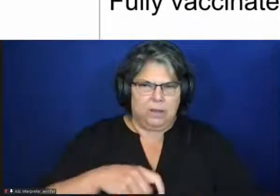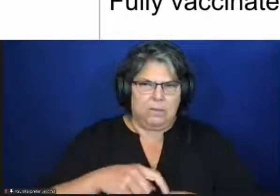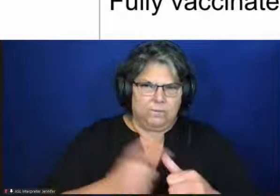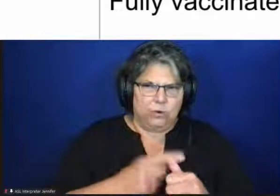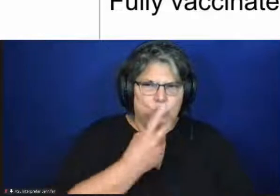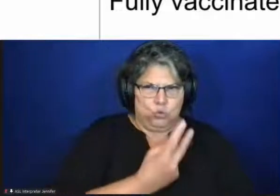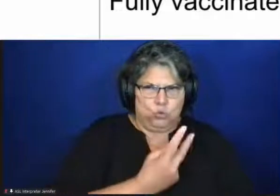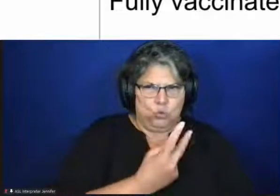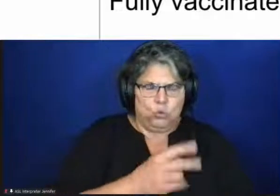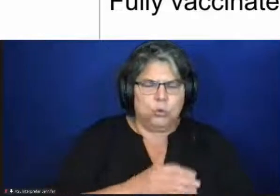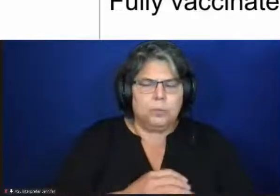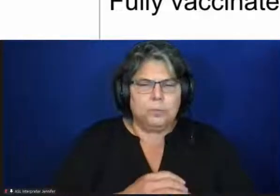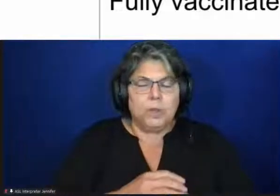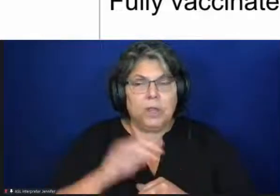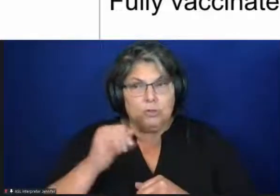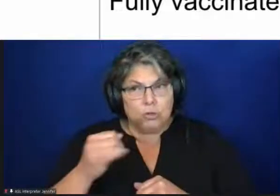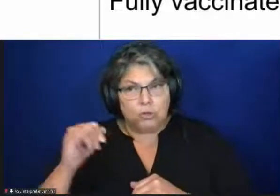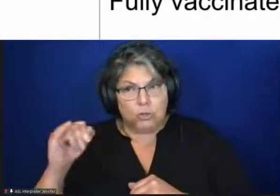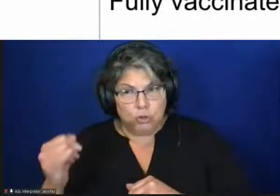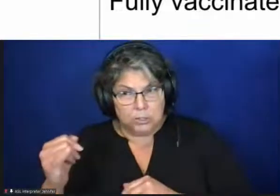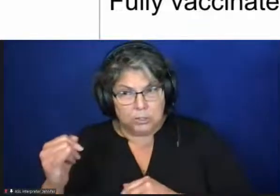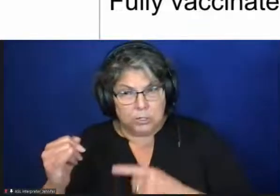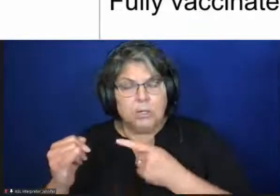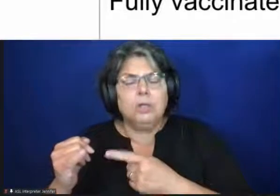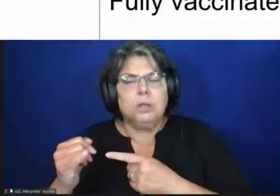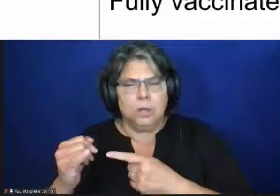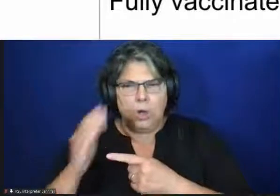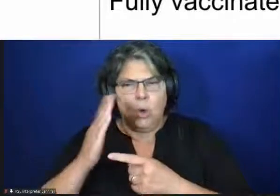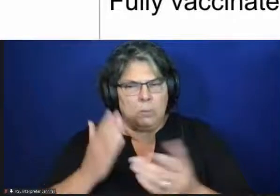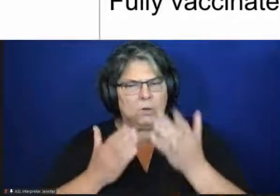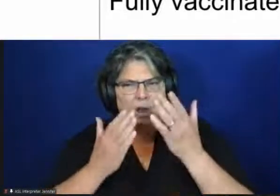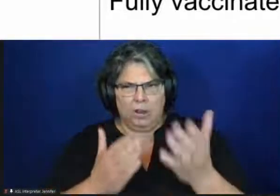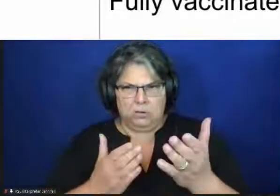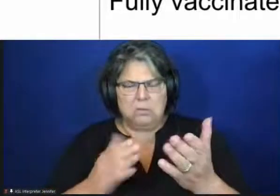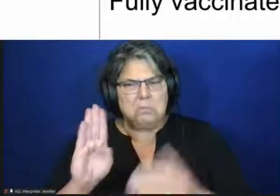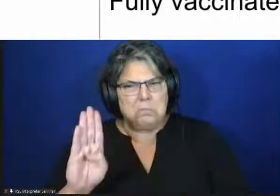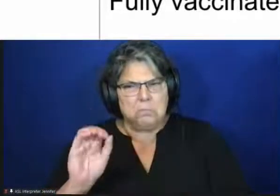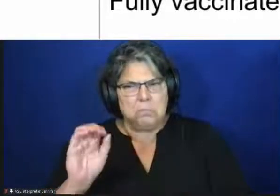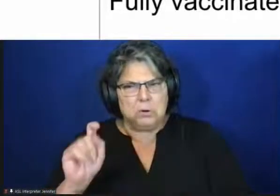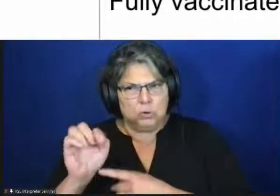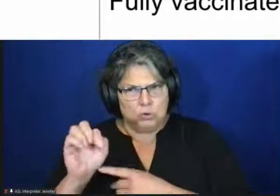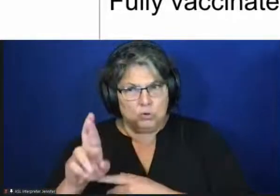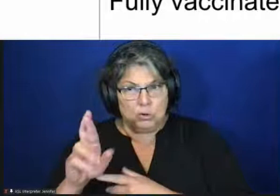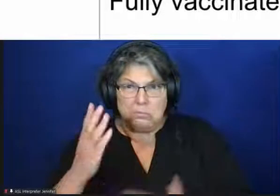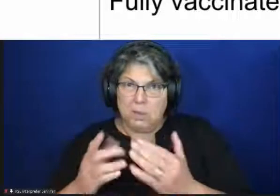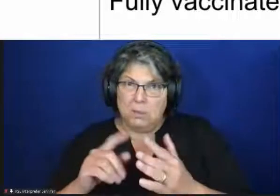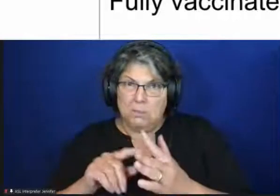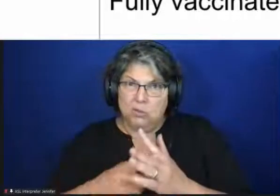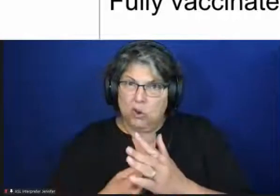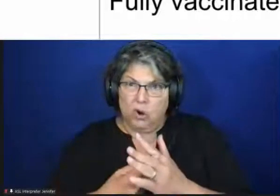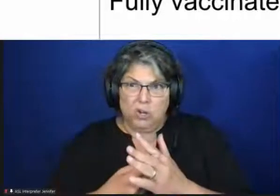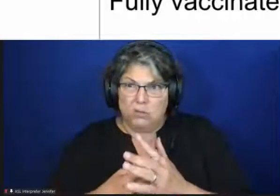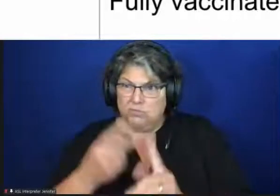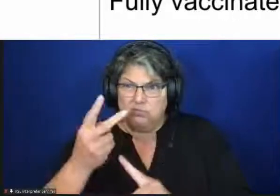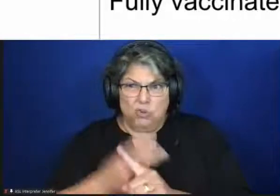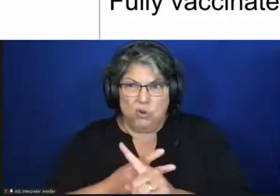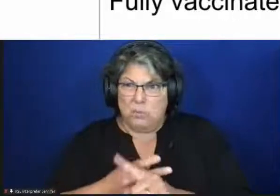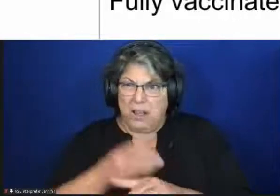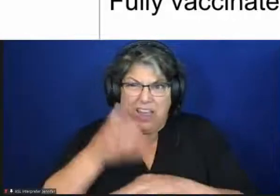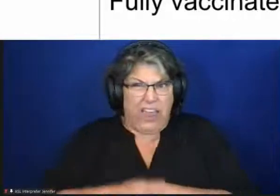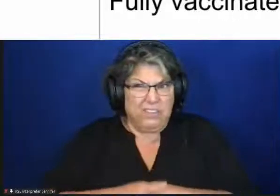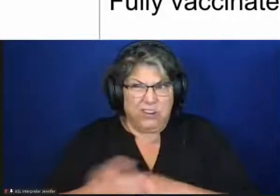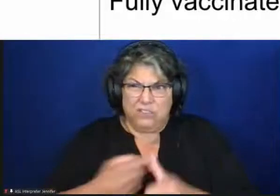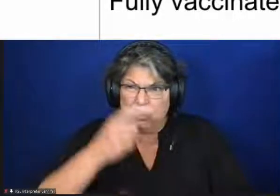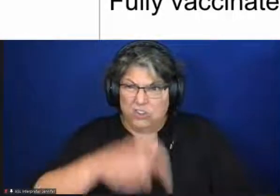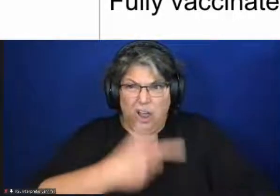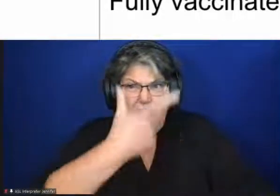vaccines. And Johnson & Johnson will be recommended as a booster as early as 2 months after the